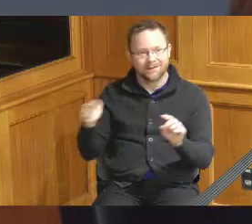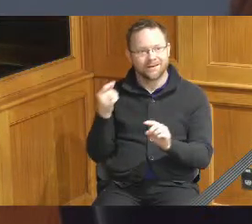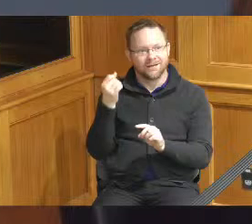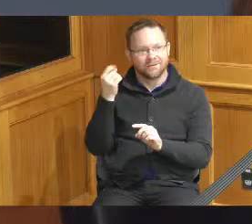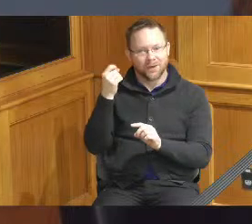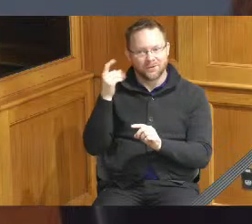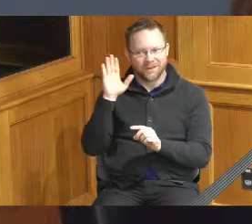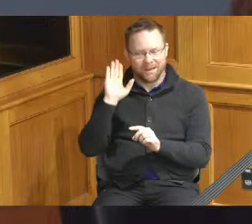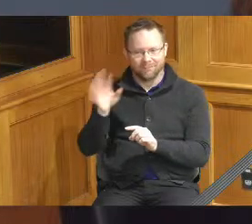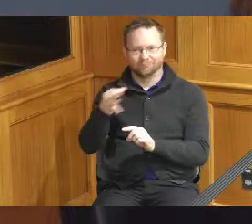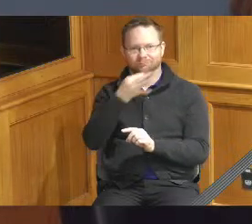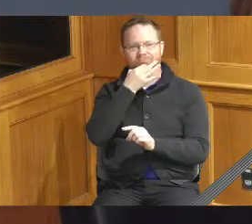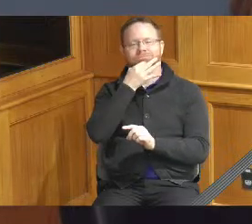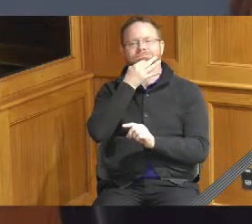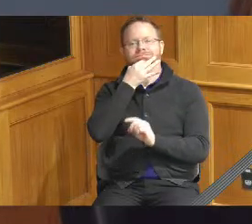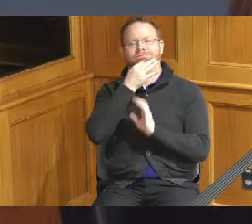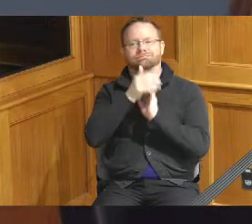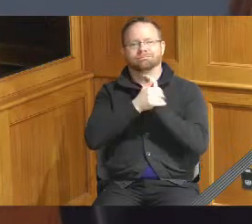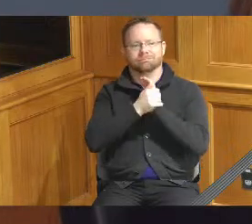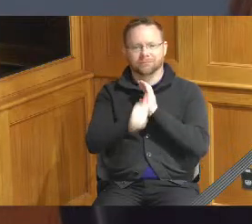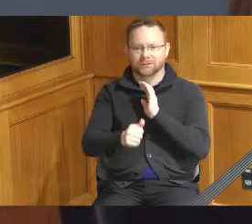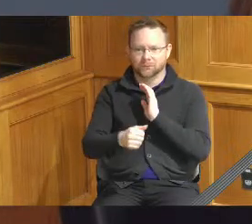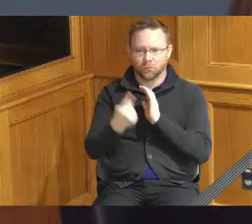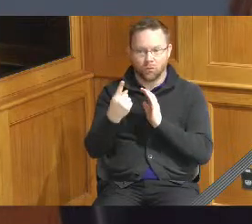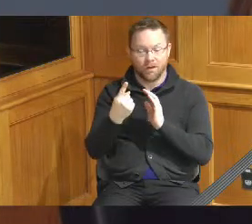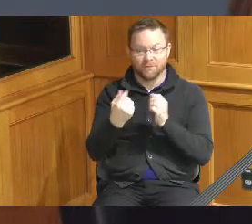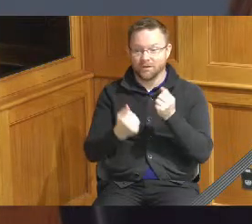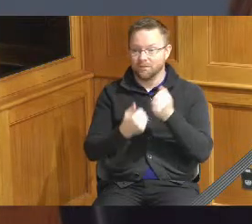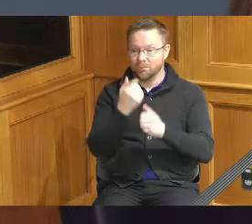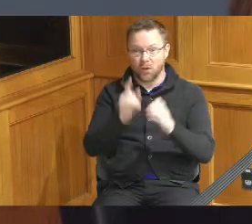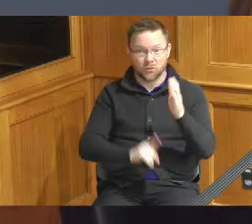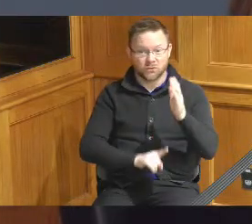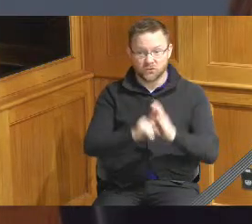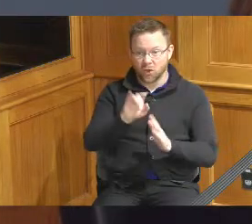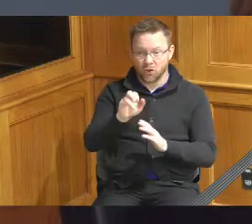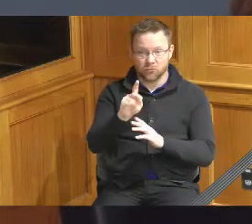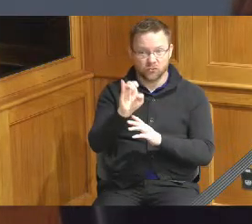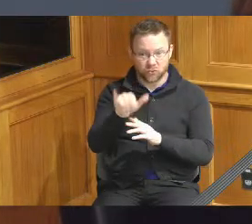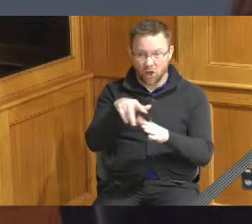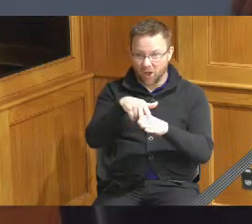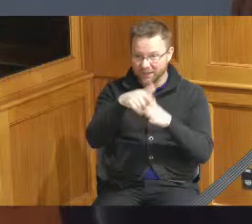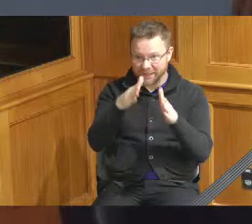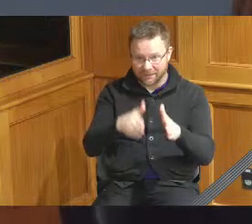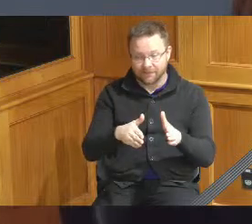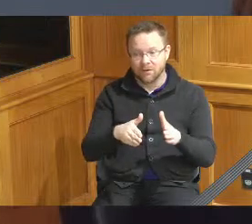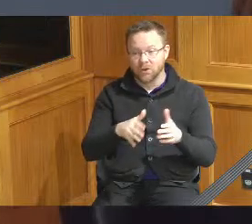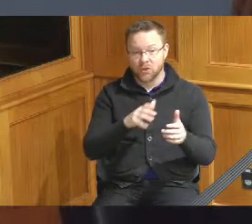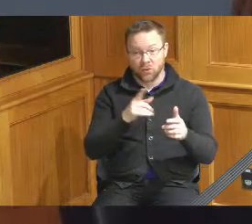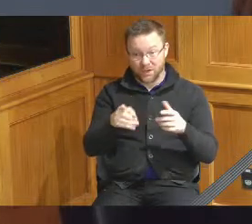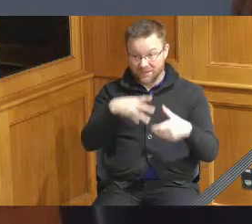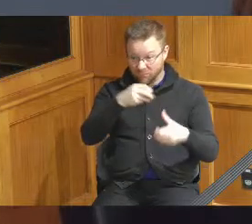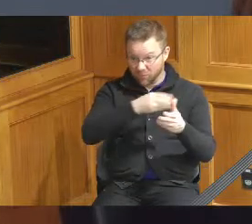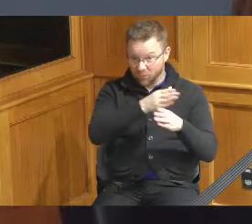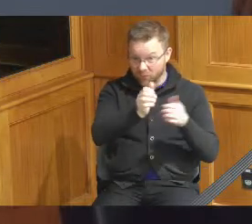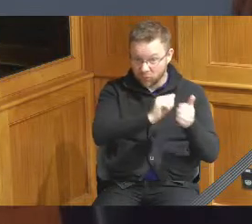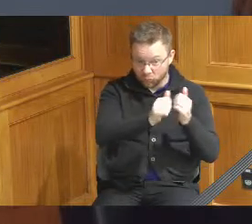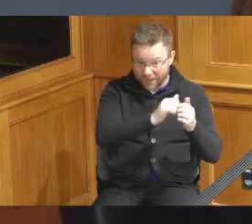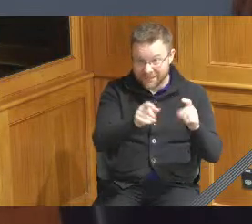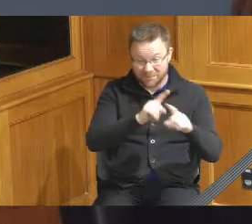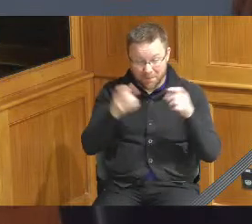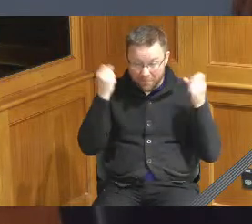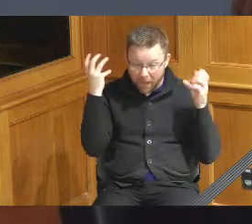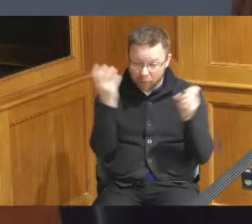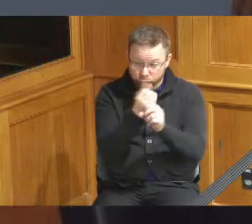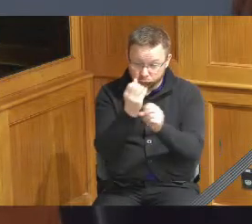of mastery, Deshaun is one of the tallest jockeys to not only race, but to be as accomplished in